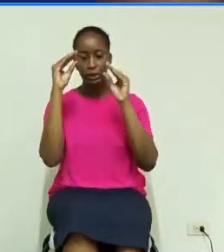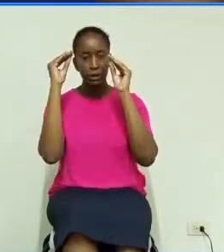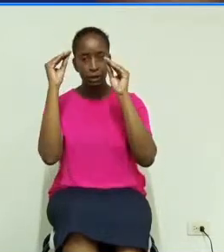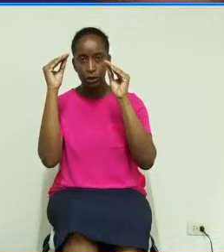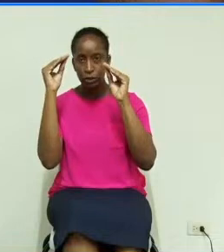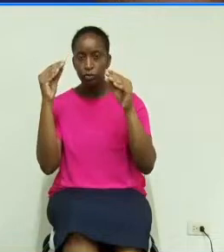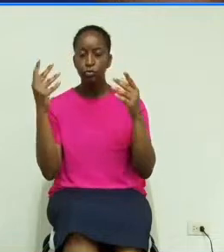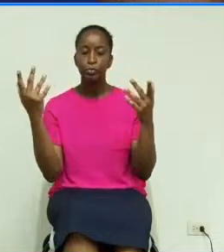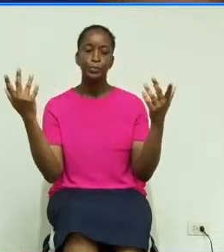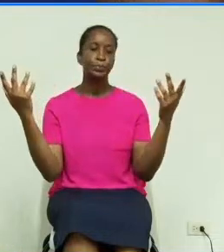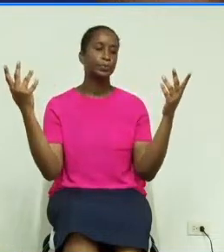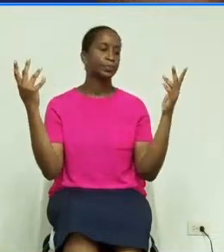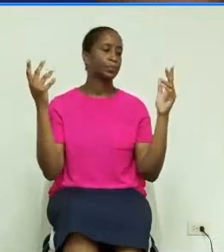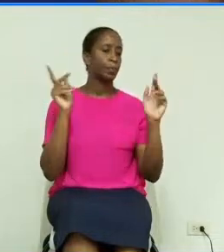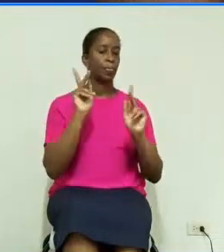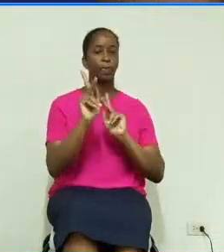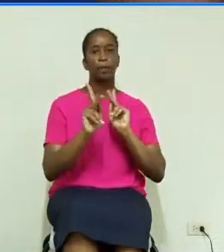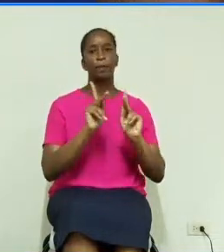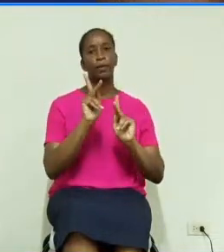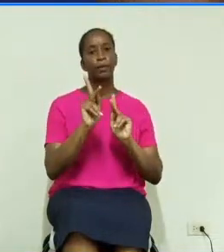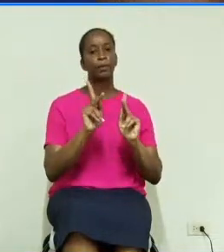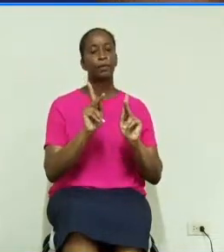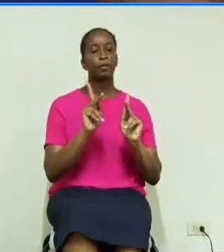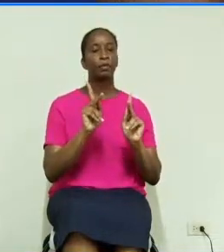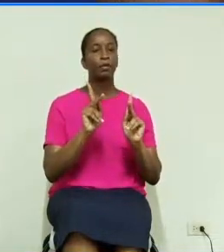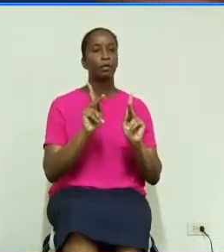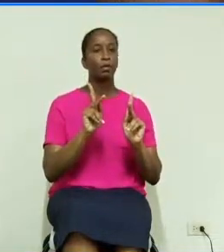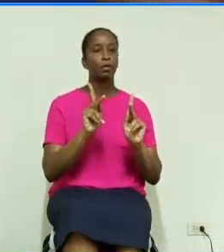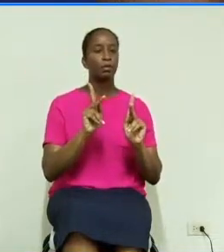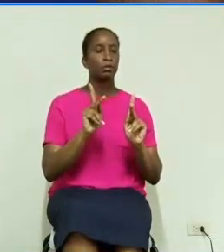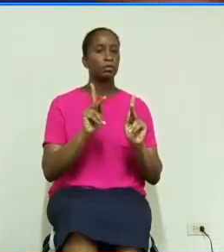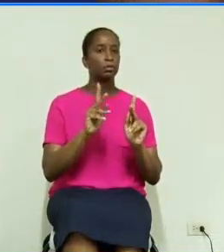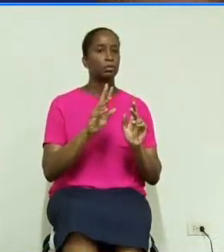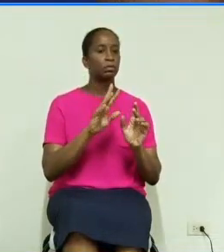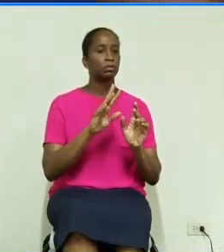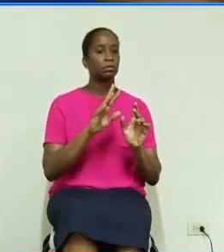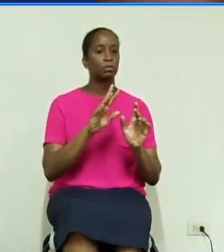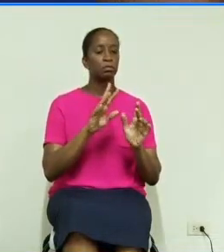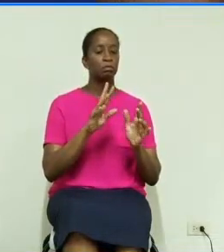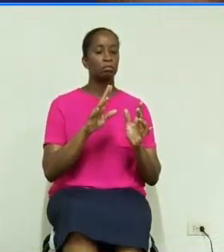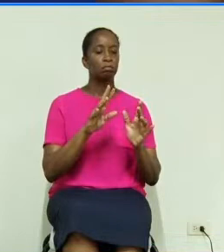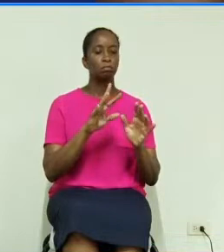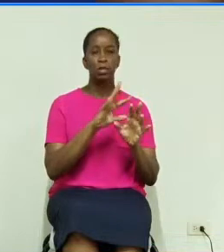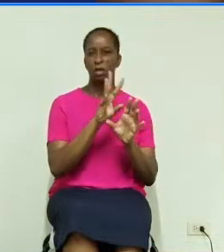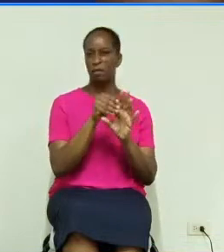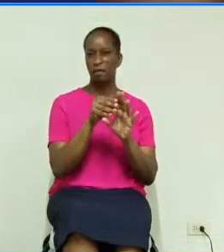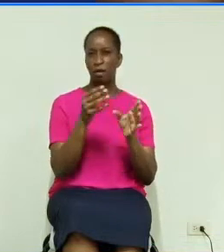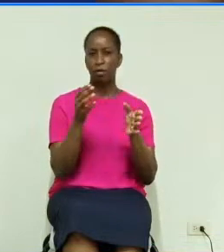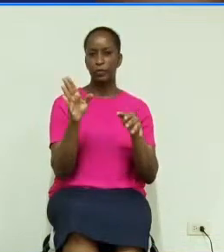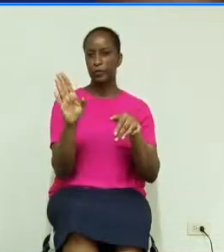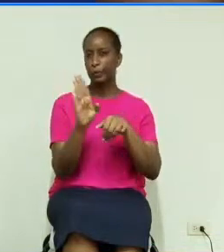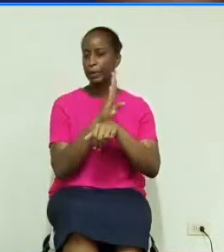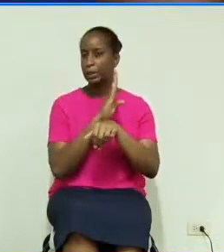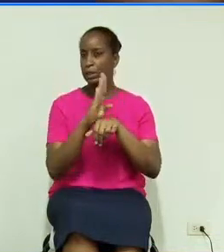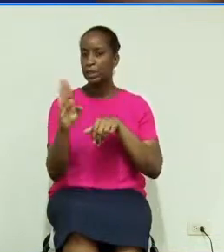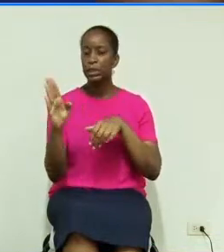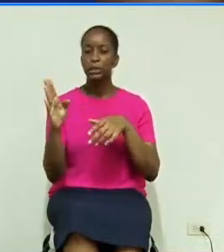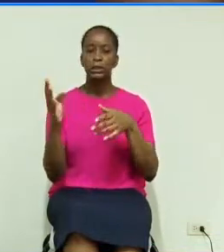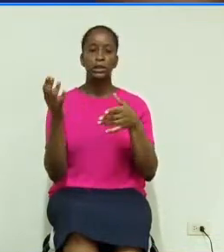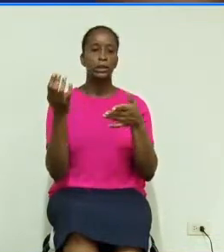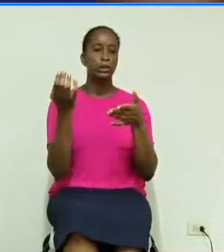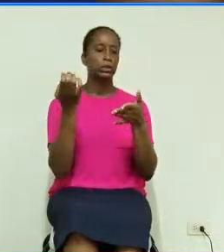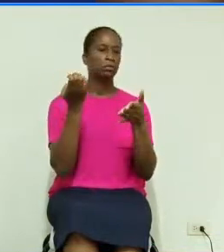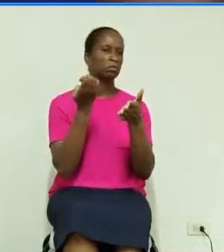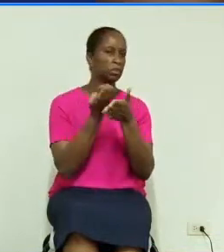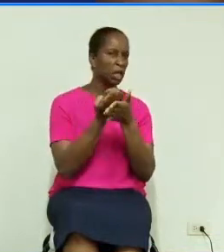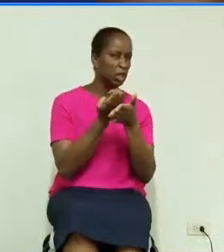Economic backgrounds. The interest groups that I think should be there are, as I've said before, from